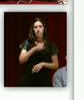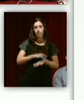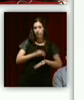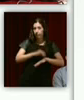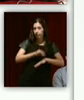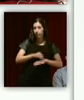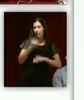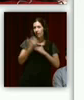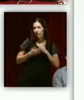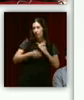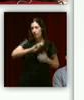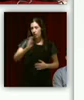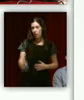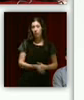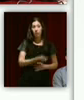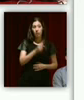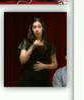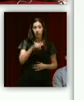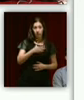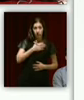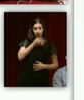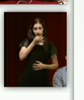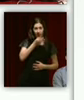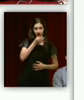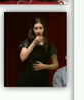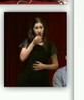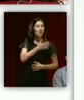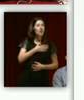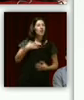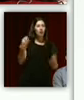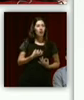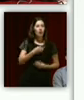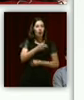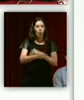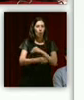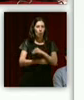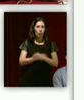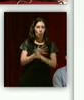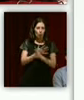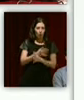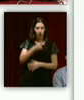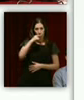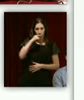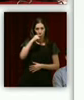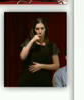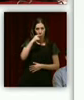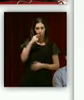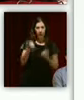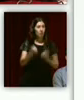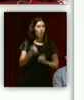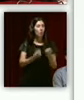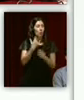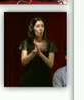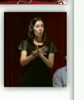type of diseases and limitations. It's about playing Mario